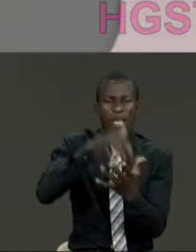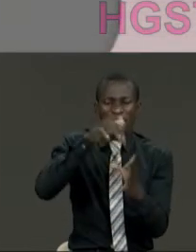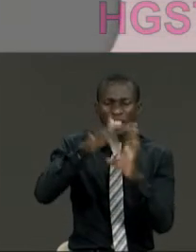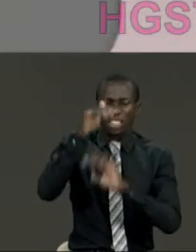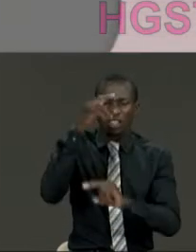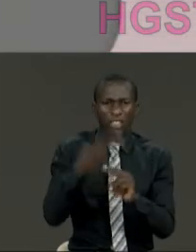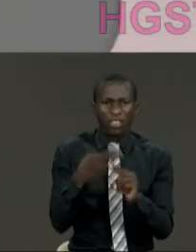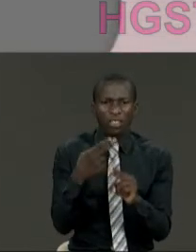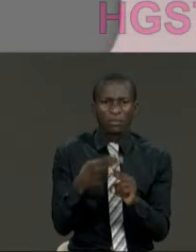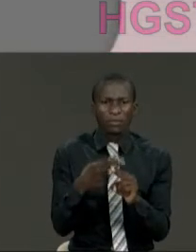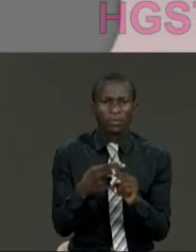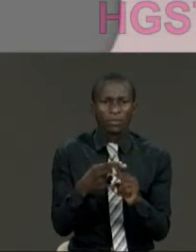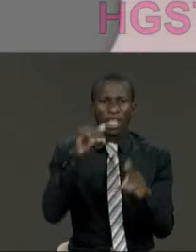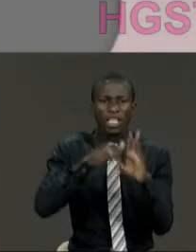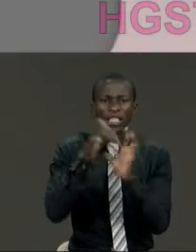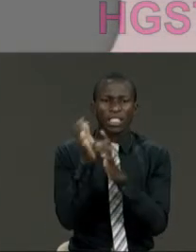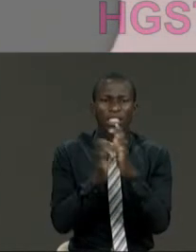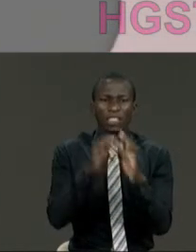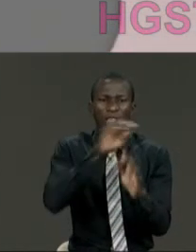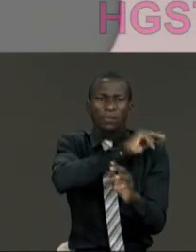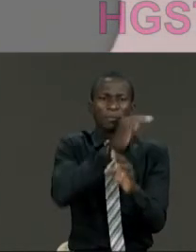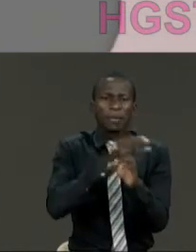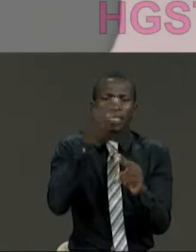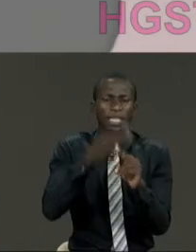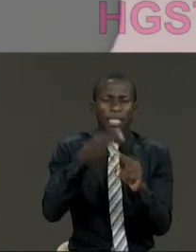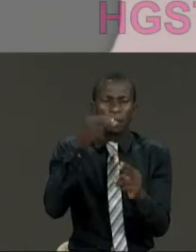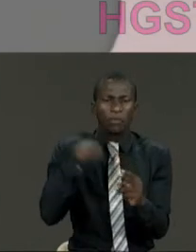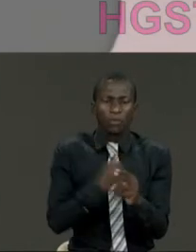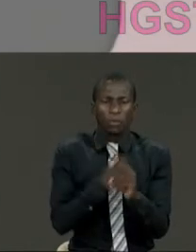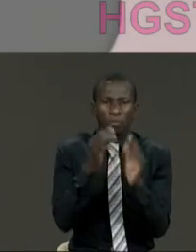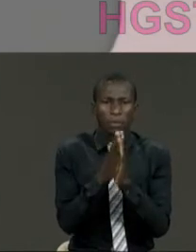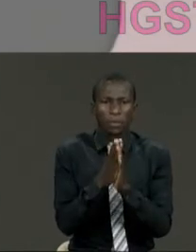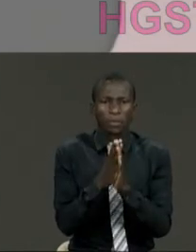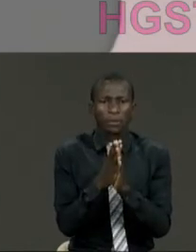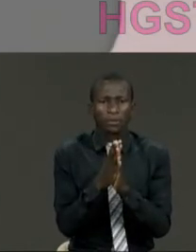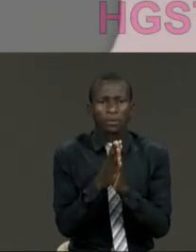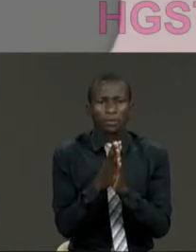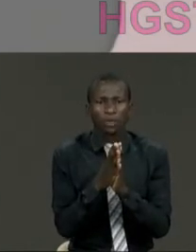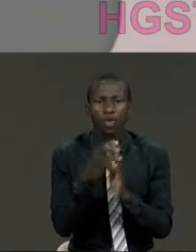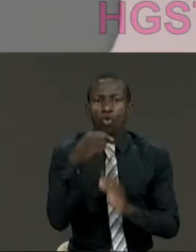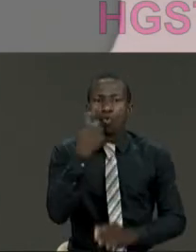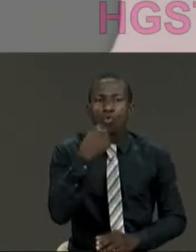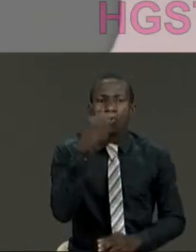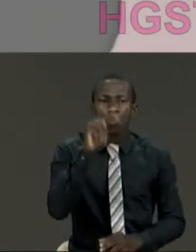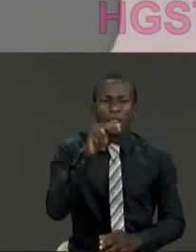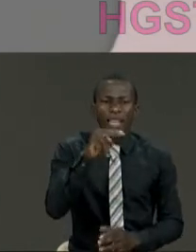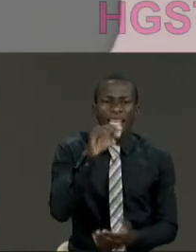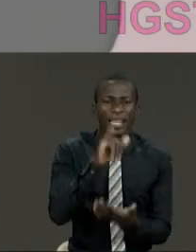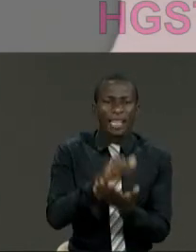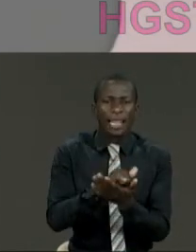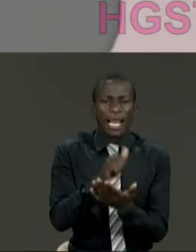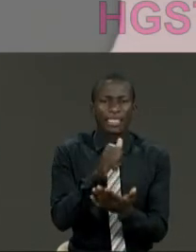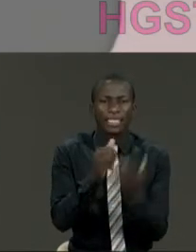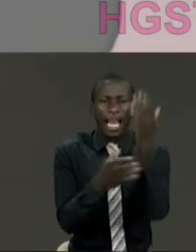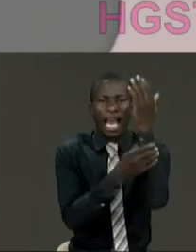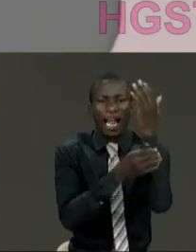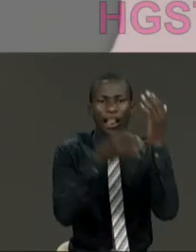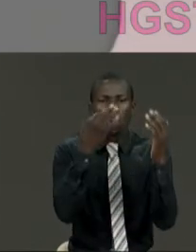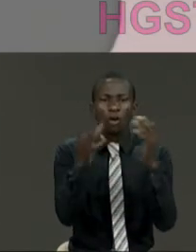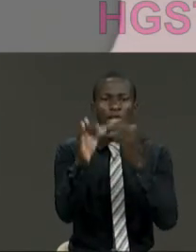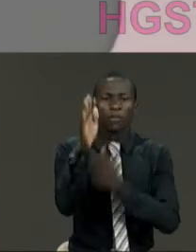of Jesus. In Jesus' mighty name, we are prayed. Amen. Who need that hands of God